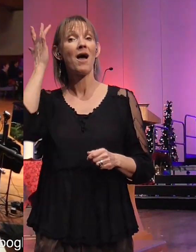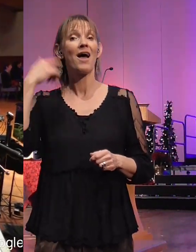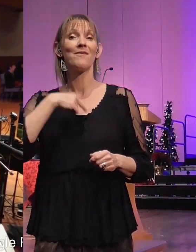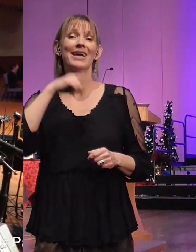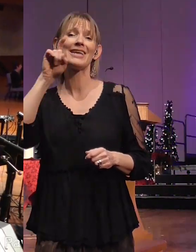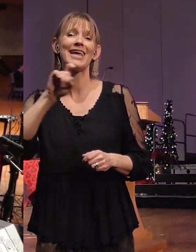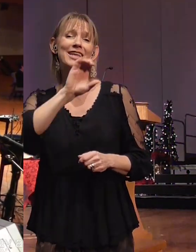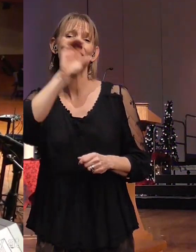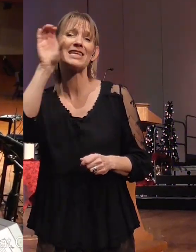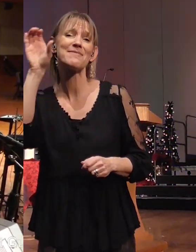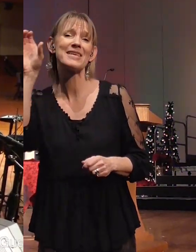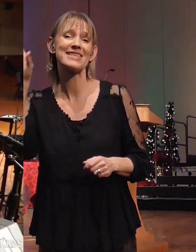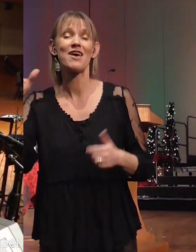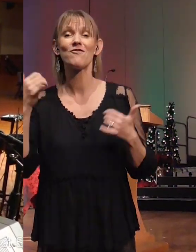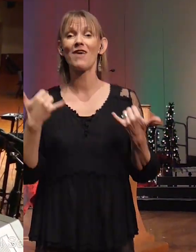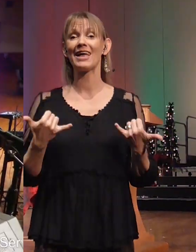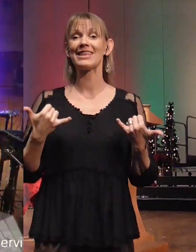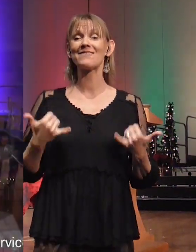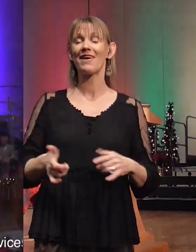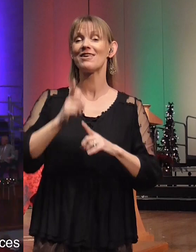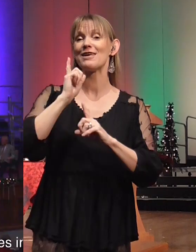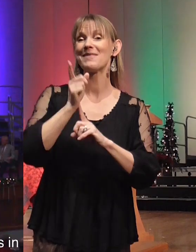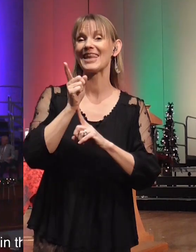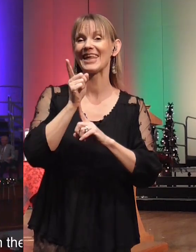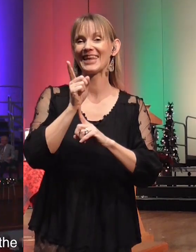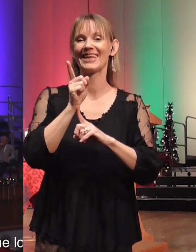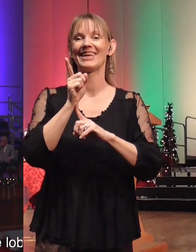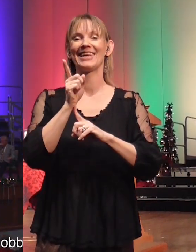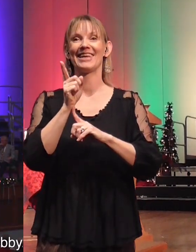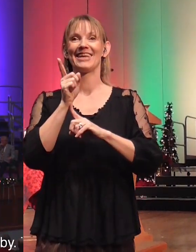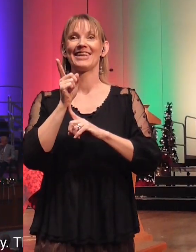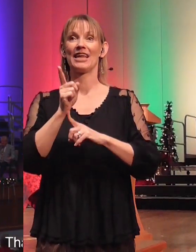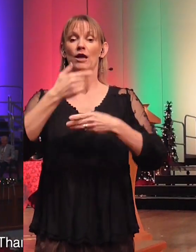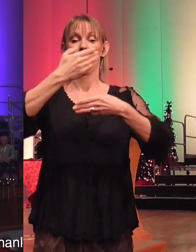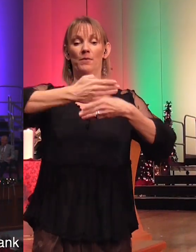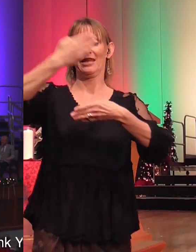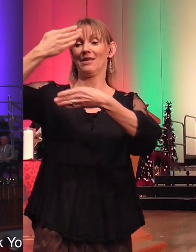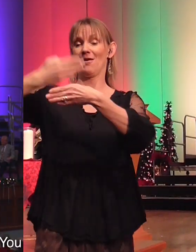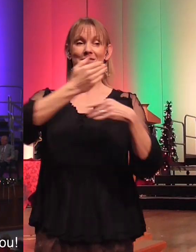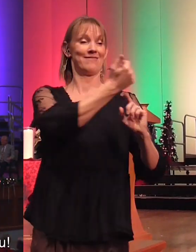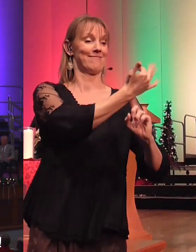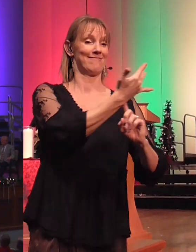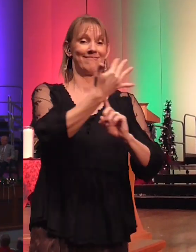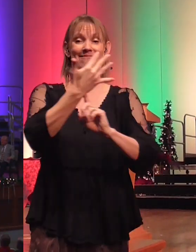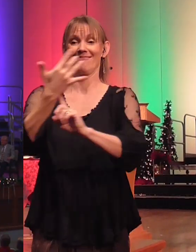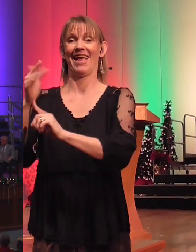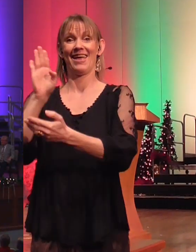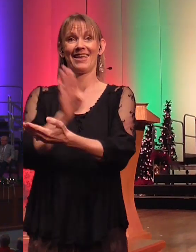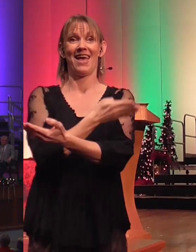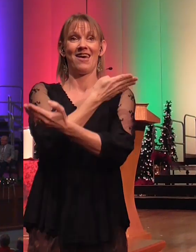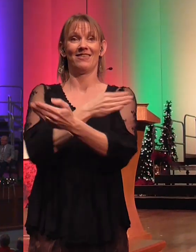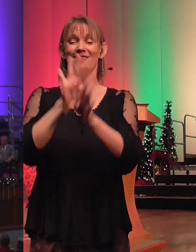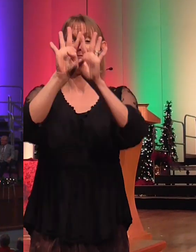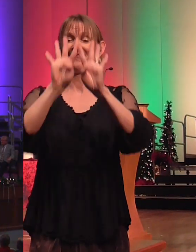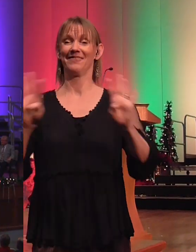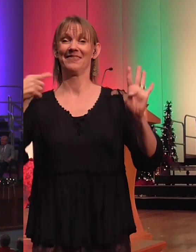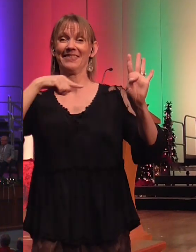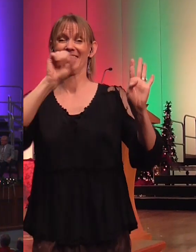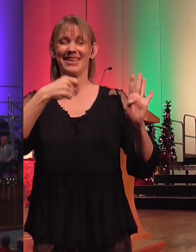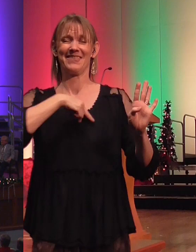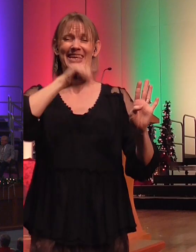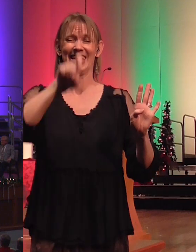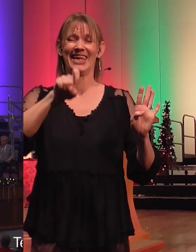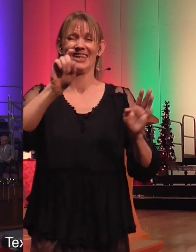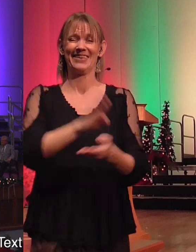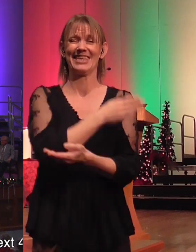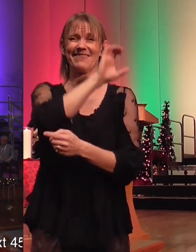For we need a little Christmas right this very minute. Candles in the window, carols at the spinet. Yes, we need